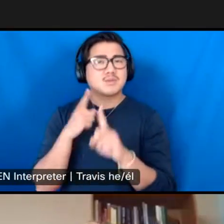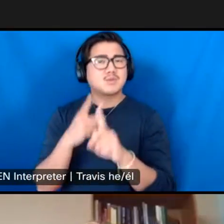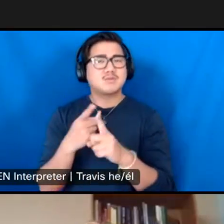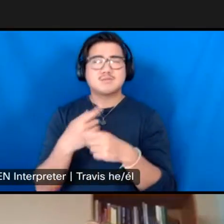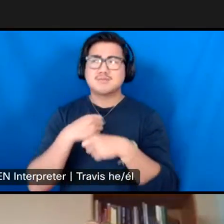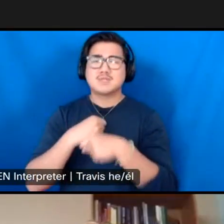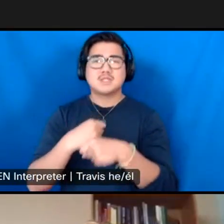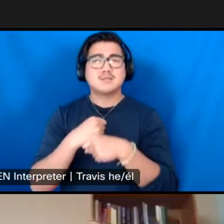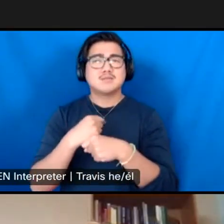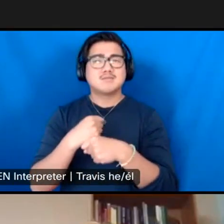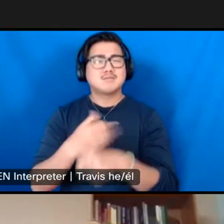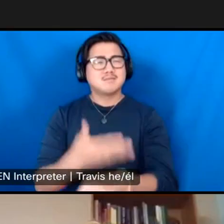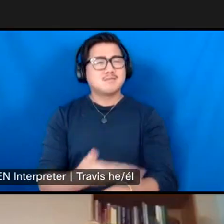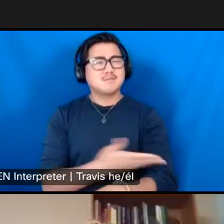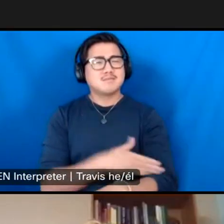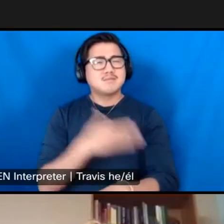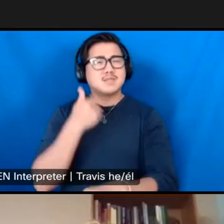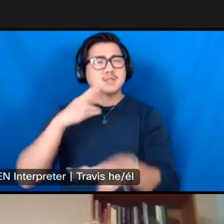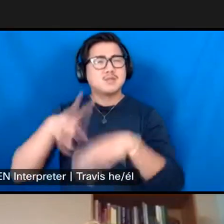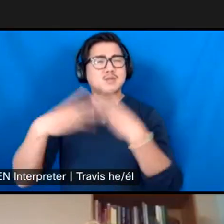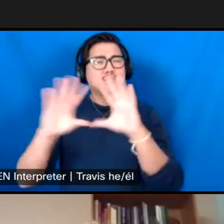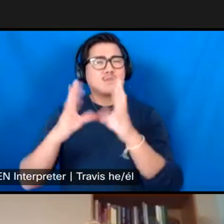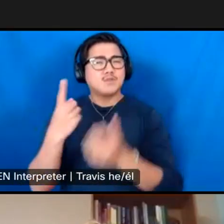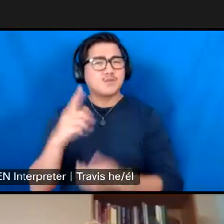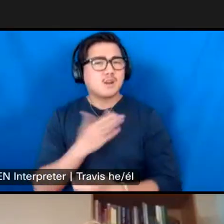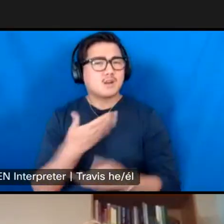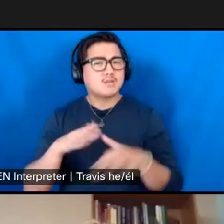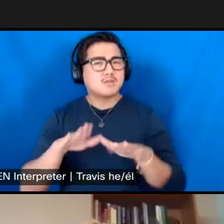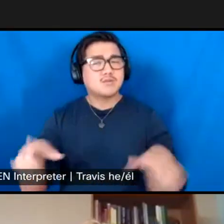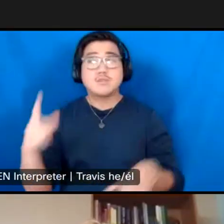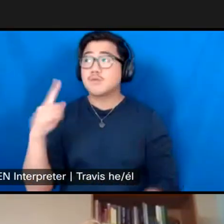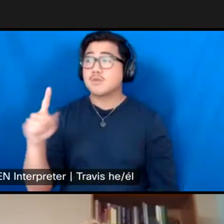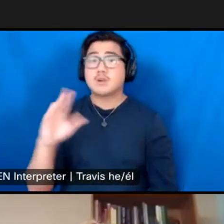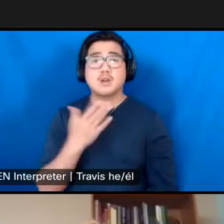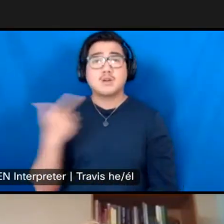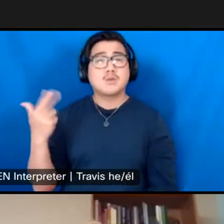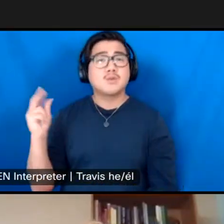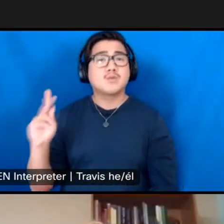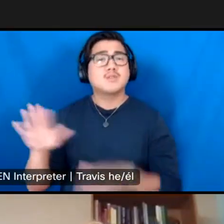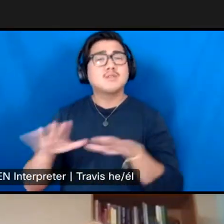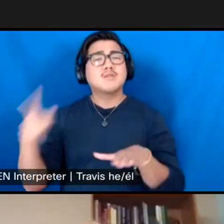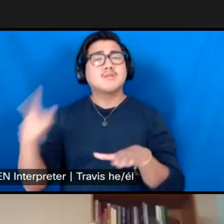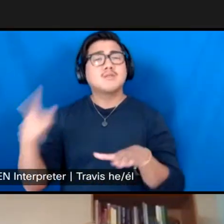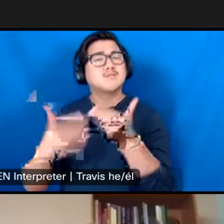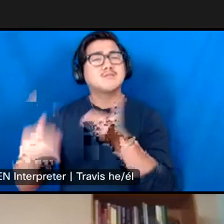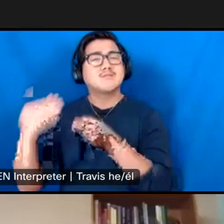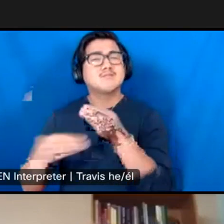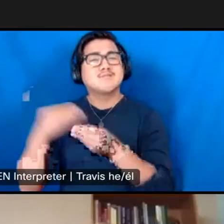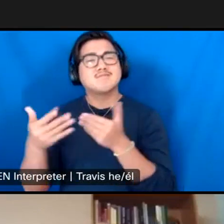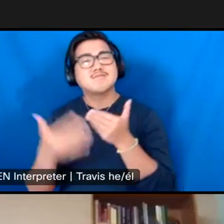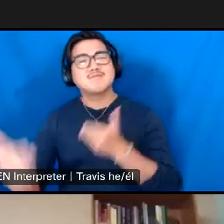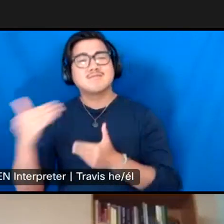world for our children, for our grandchildren, and for the generations to come. I thank you.